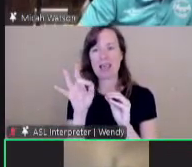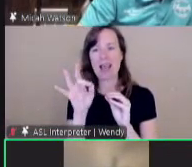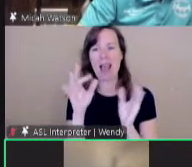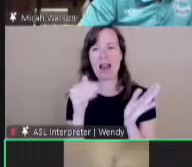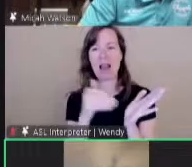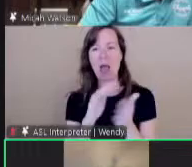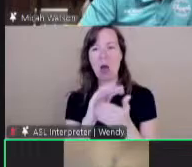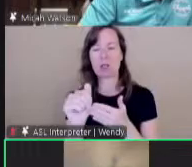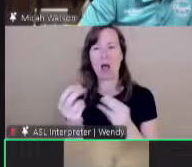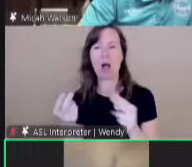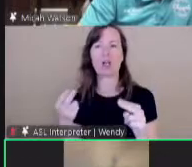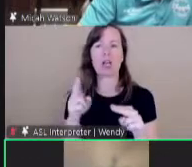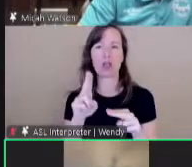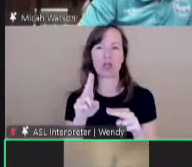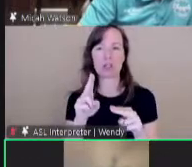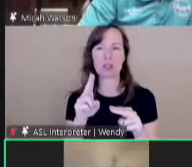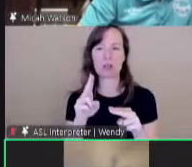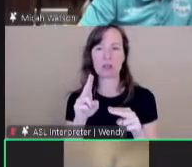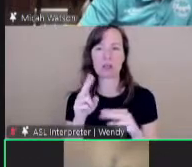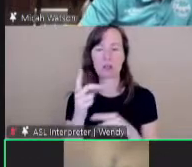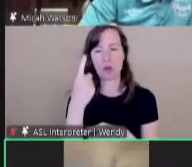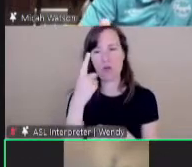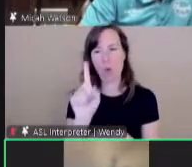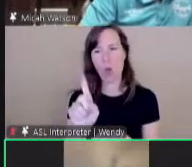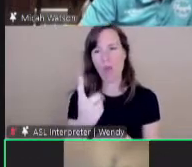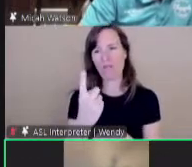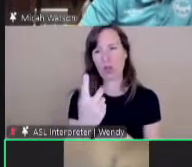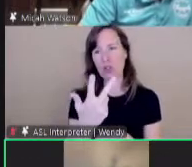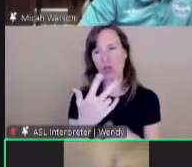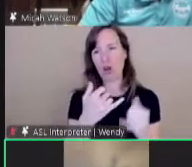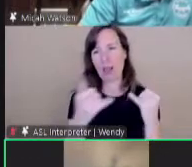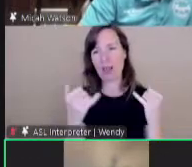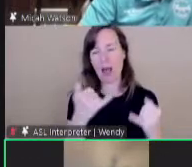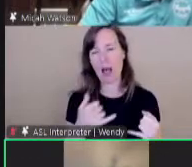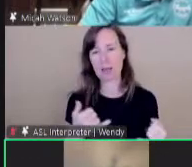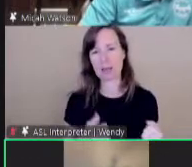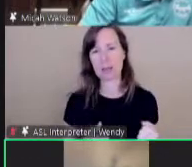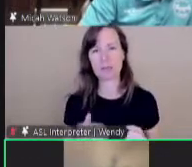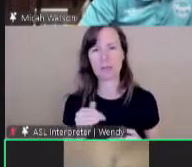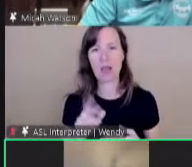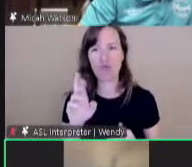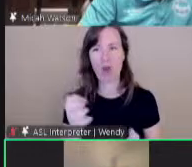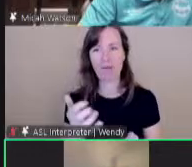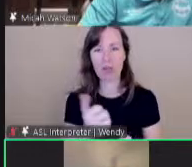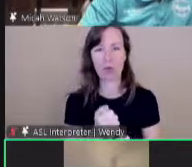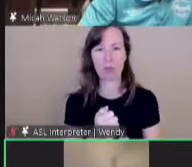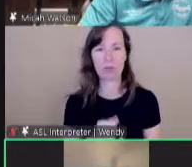$768,000 increase for the first three lines in revenue.